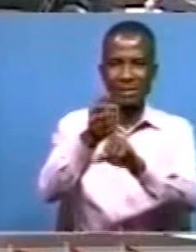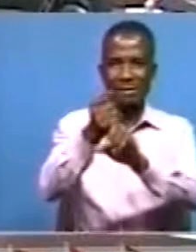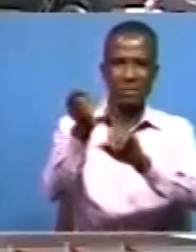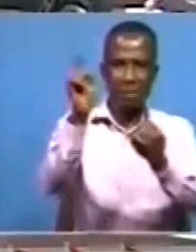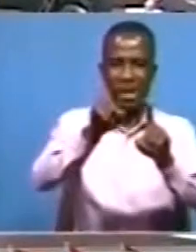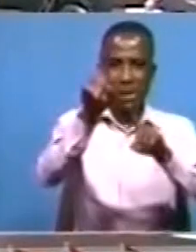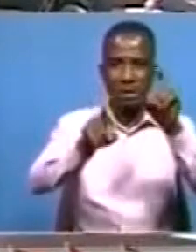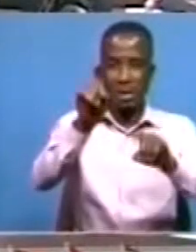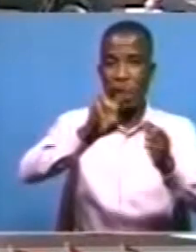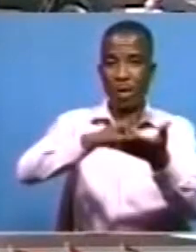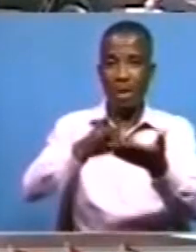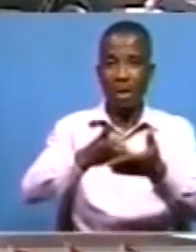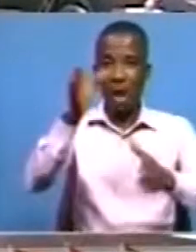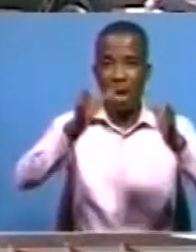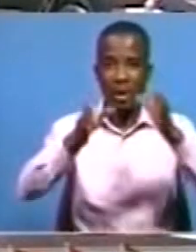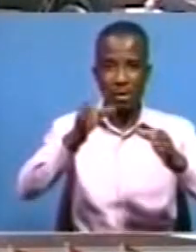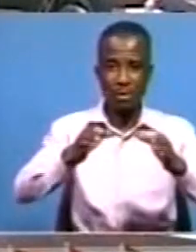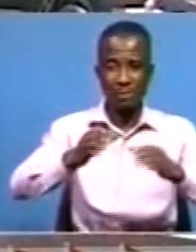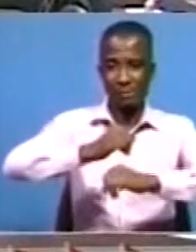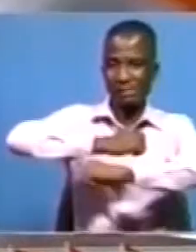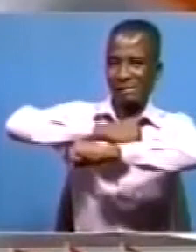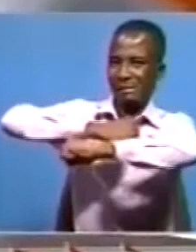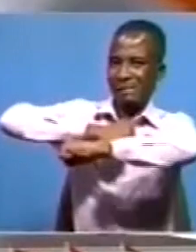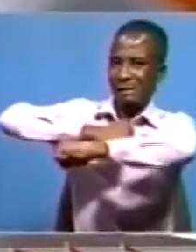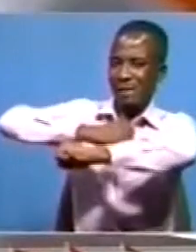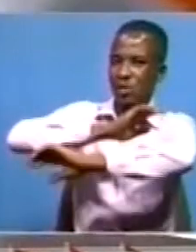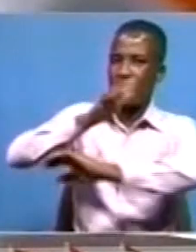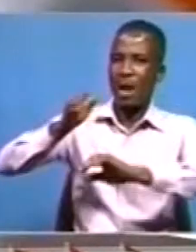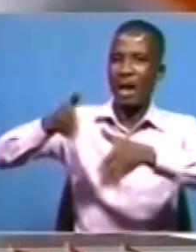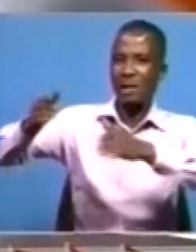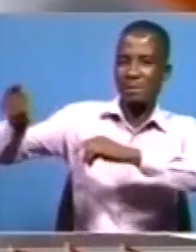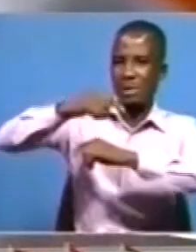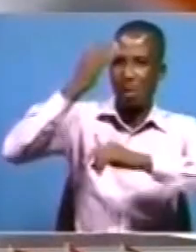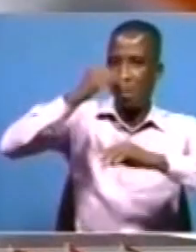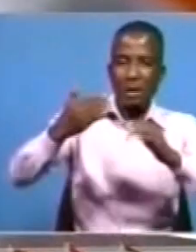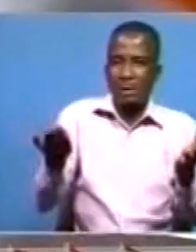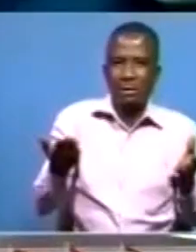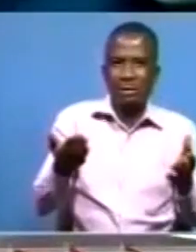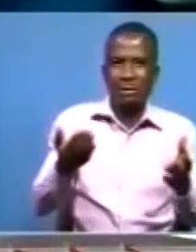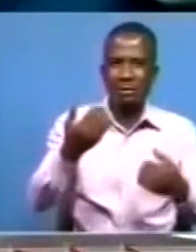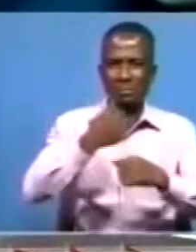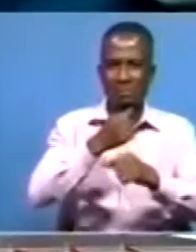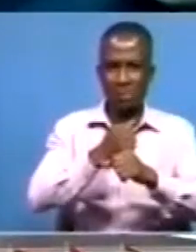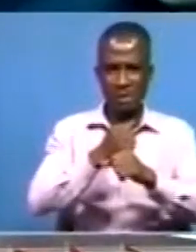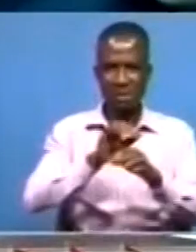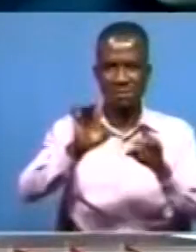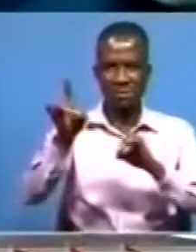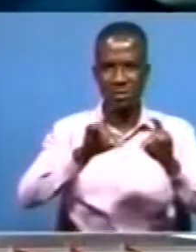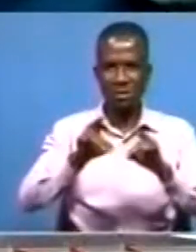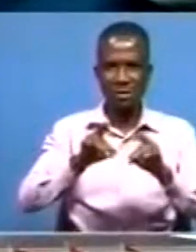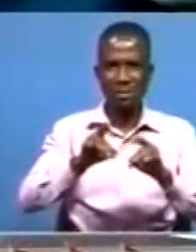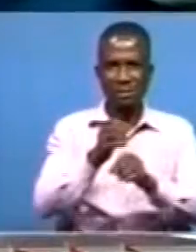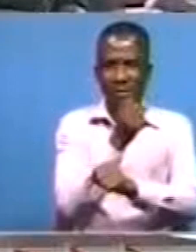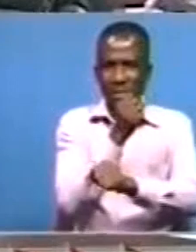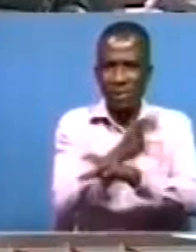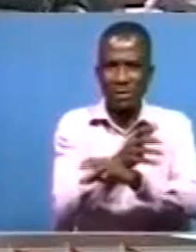of the petitioner, this court is shielding her and enabling her to evade cross-examination, contrary to a position she had deposed to earlier in